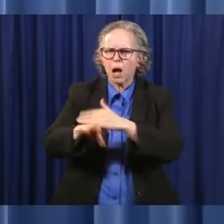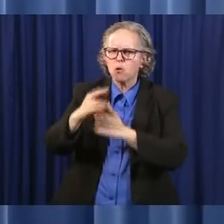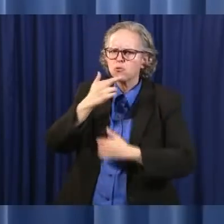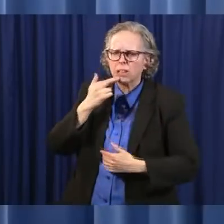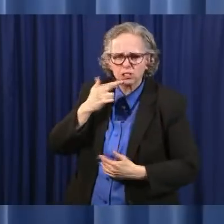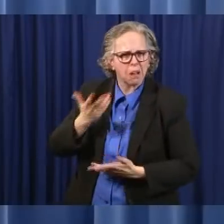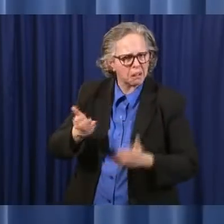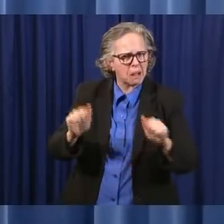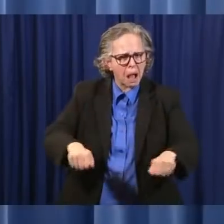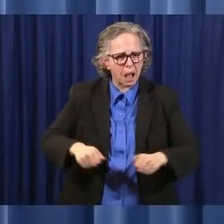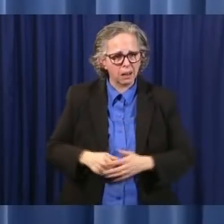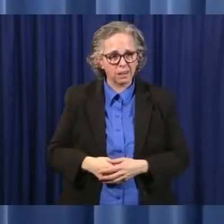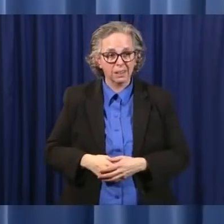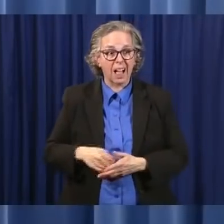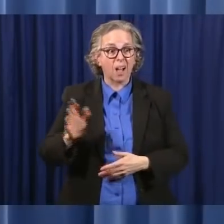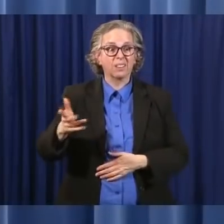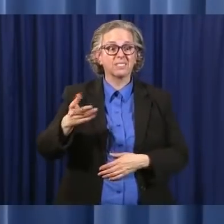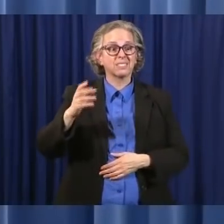as the capacity,